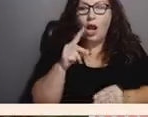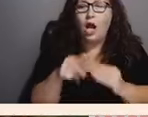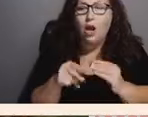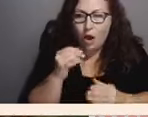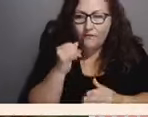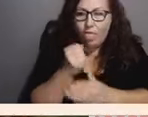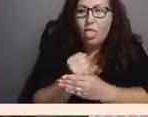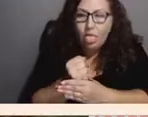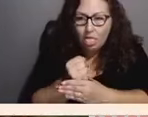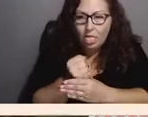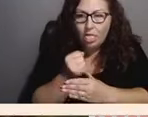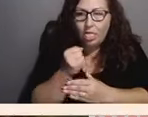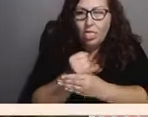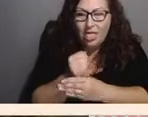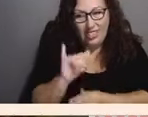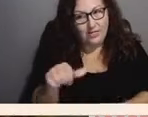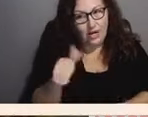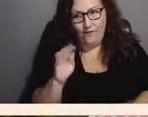another 45 minutes.